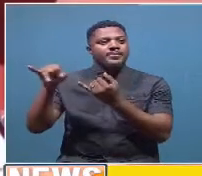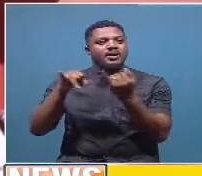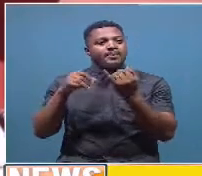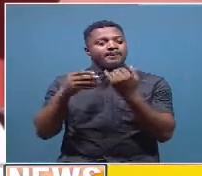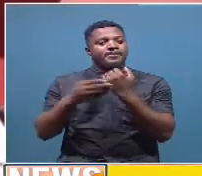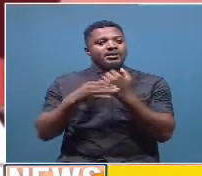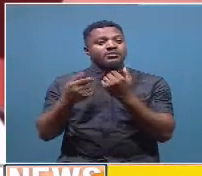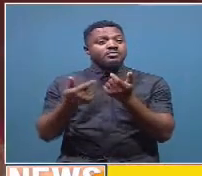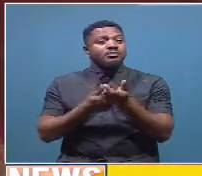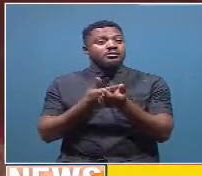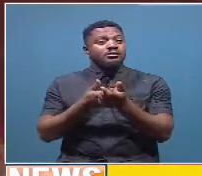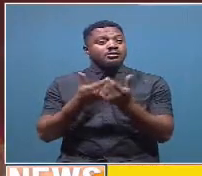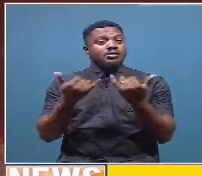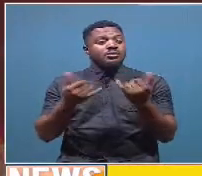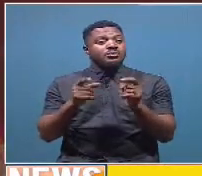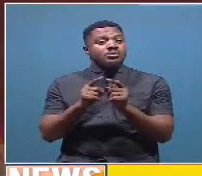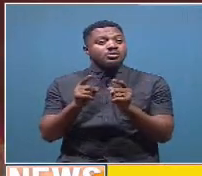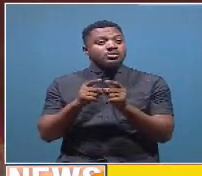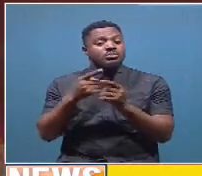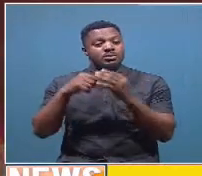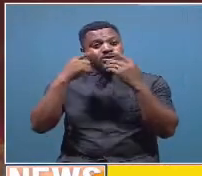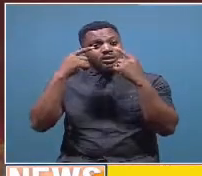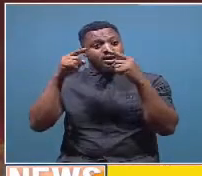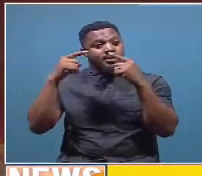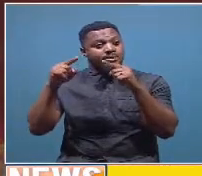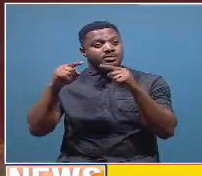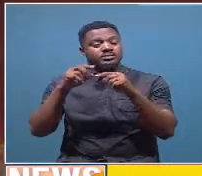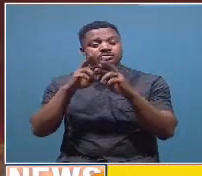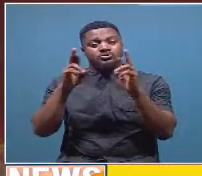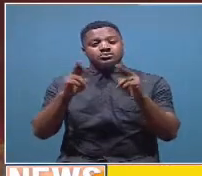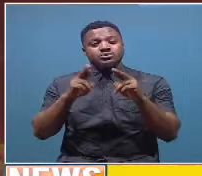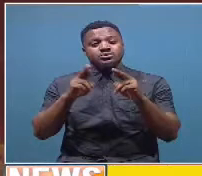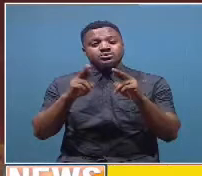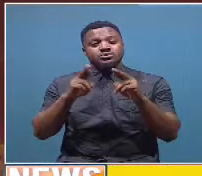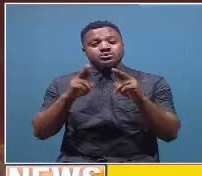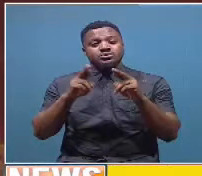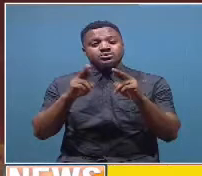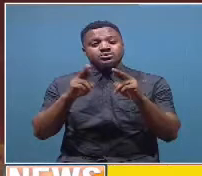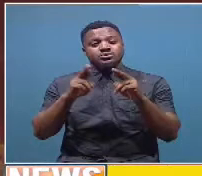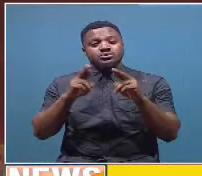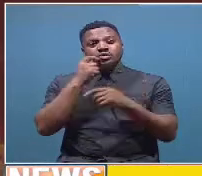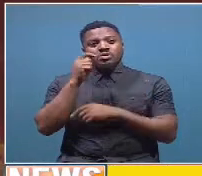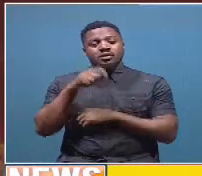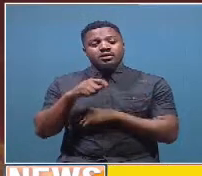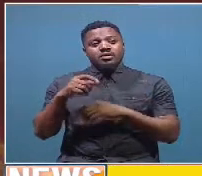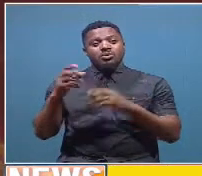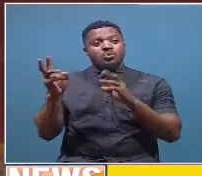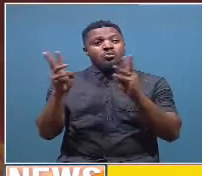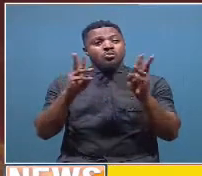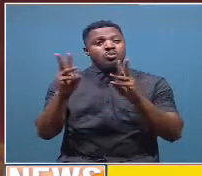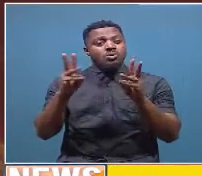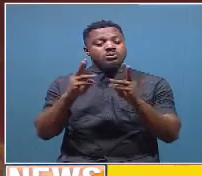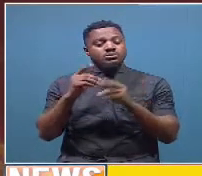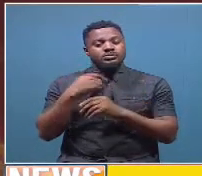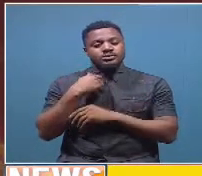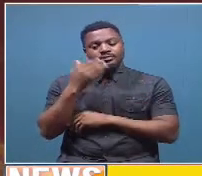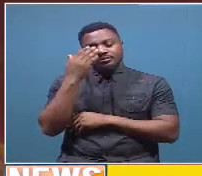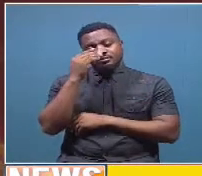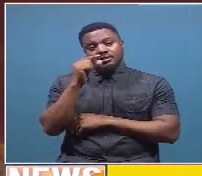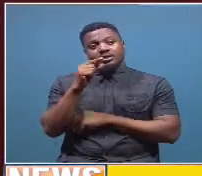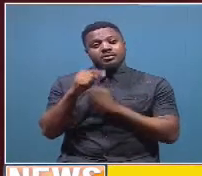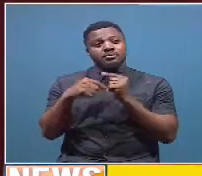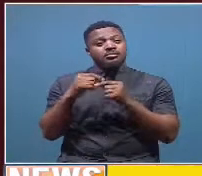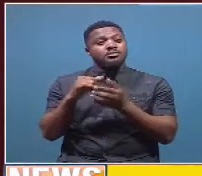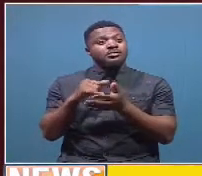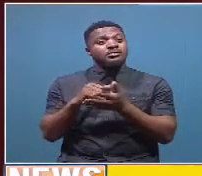Ghana. As opposed to what is happening as a result of the Ukraine war, we have very little to do about